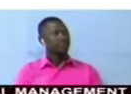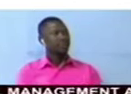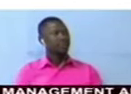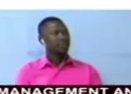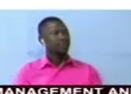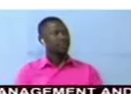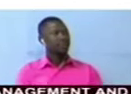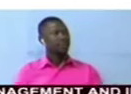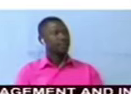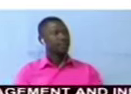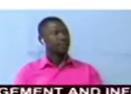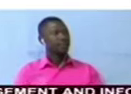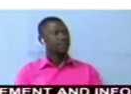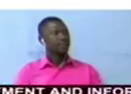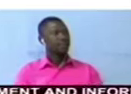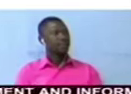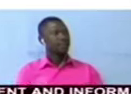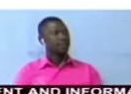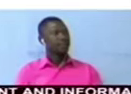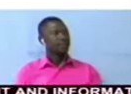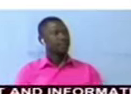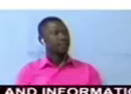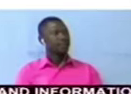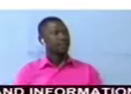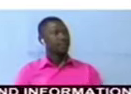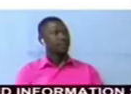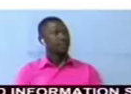Yeah, but they should have done.